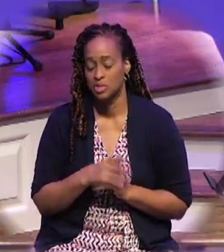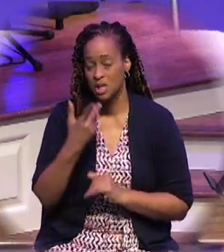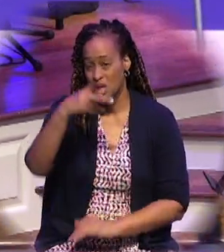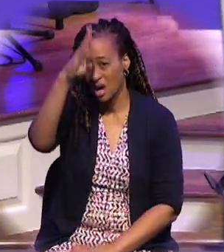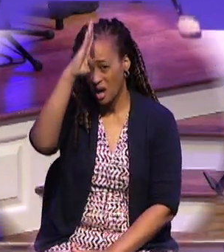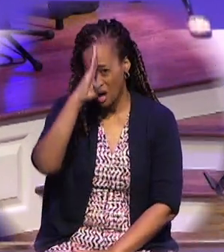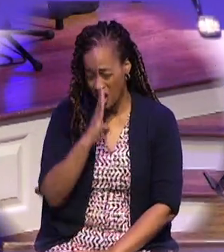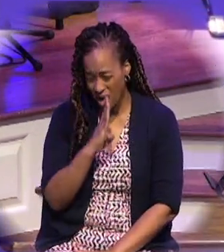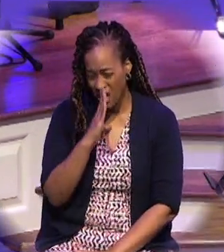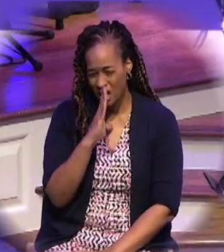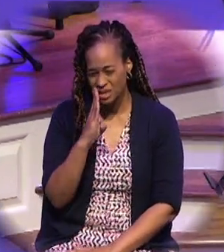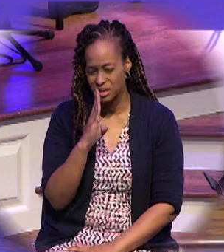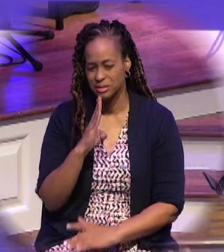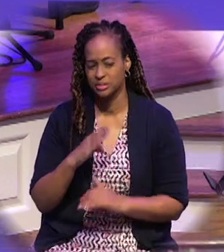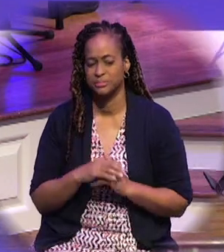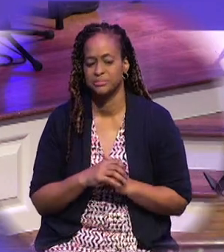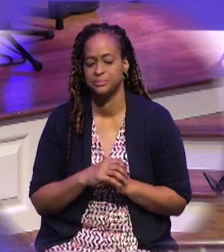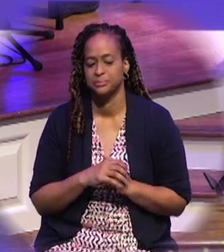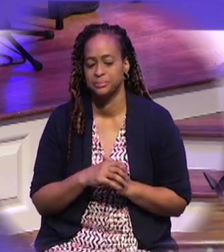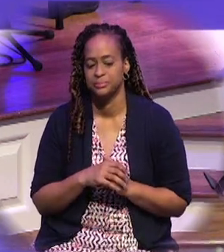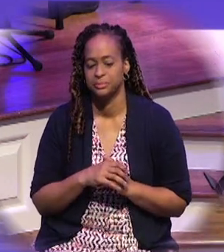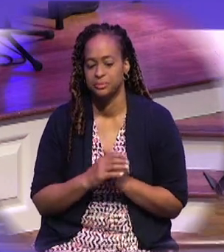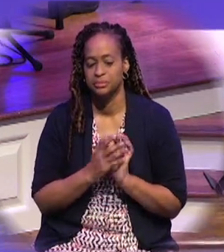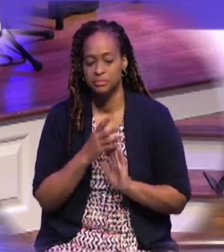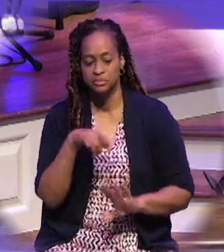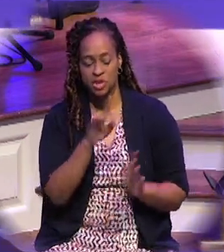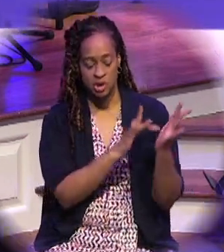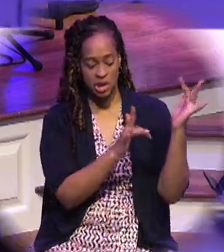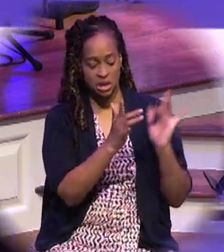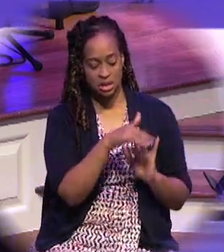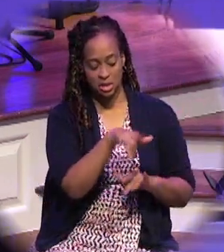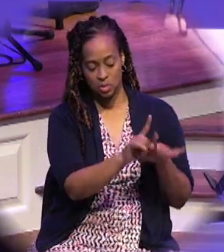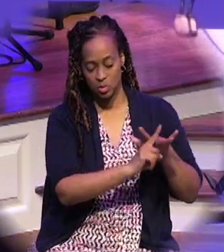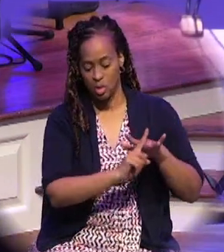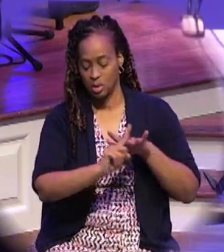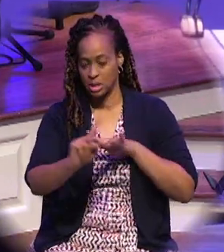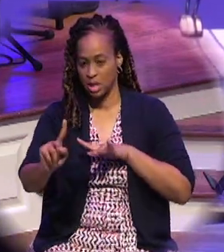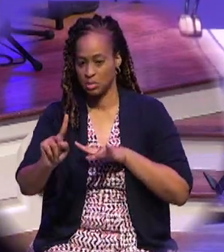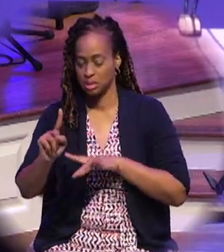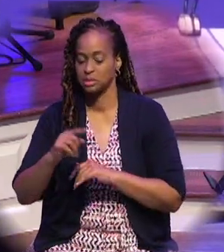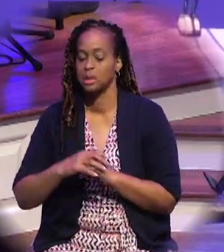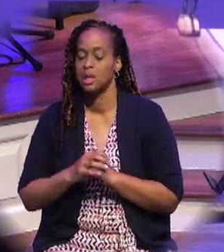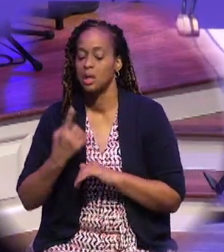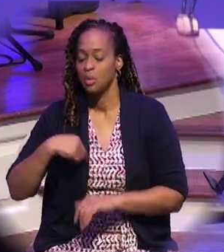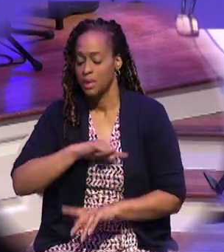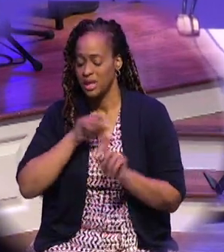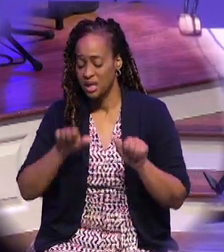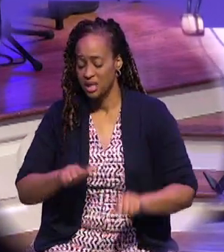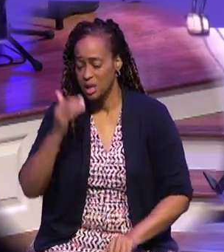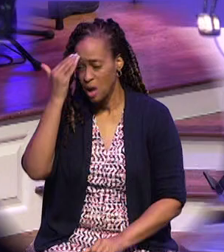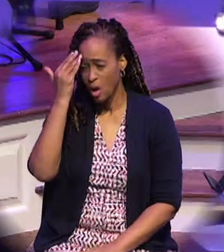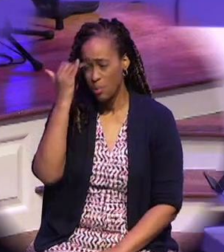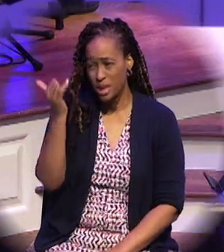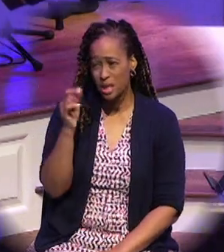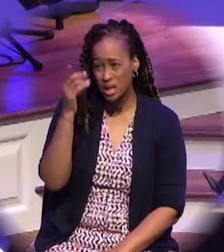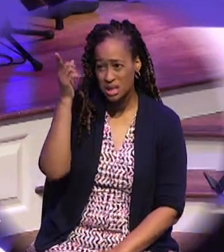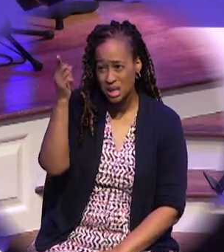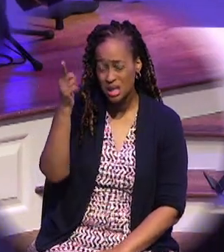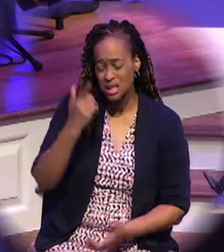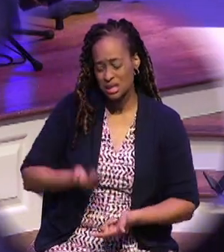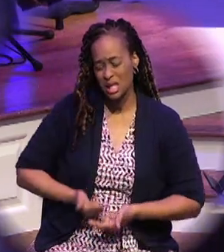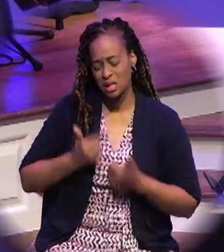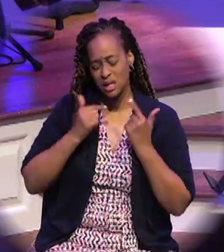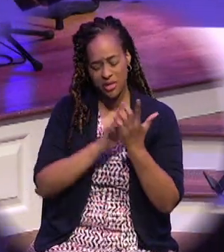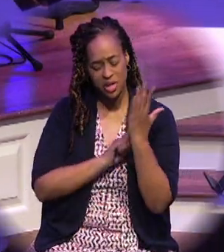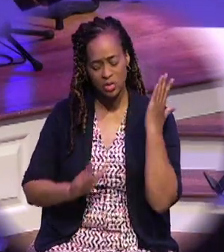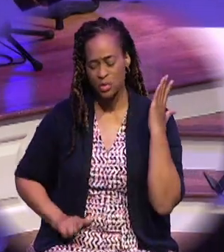God rolled away the stone. Jesus walked out of the grave. We can know it because he is a living Lord. He's